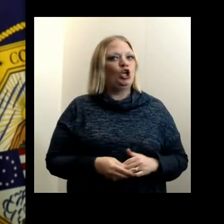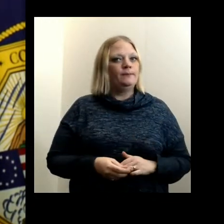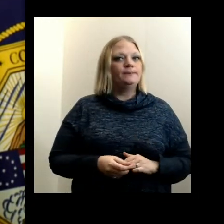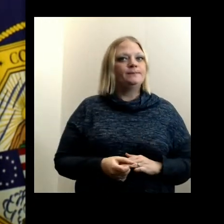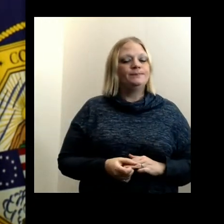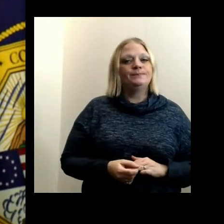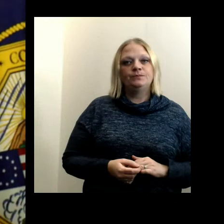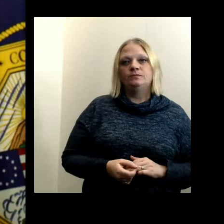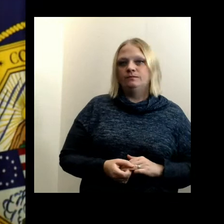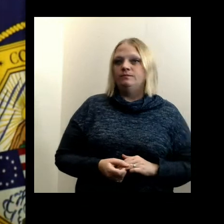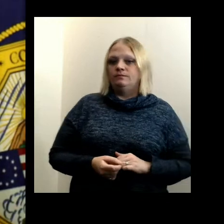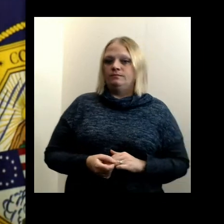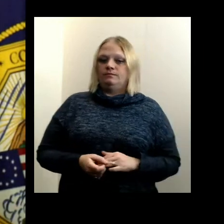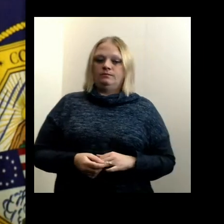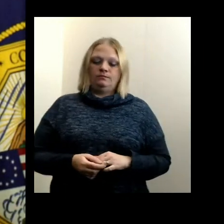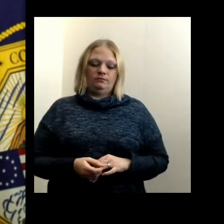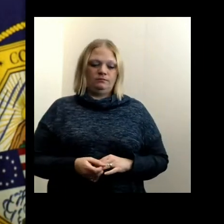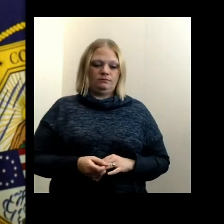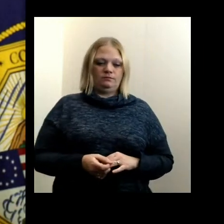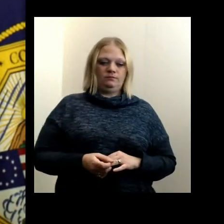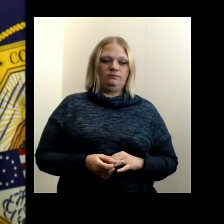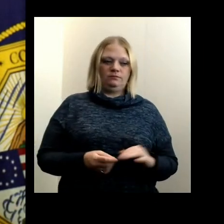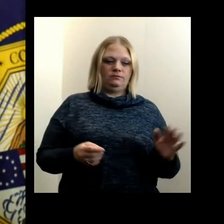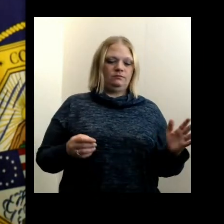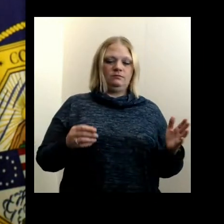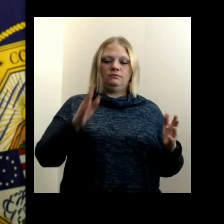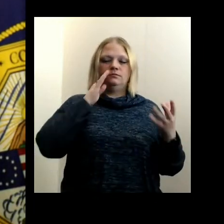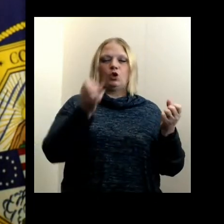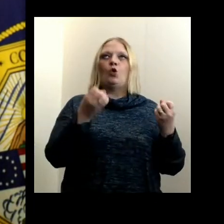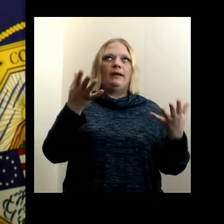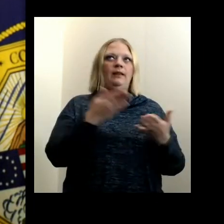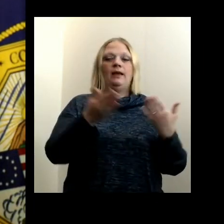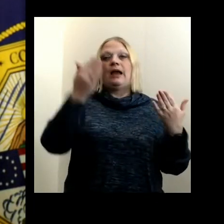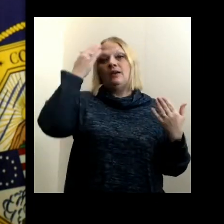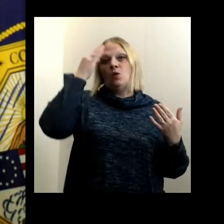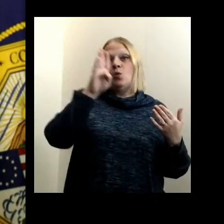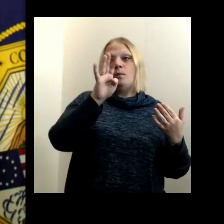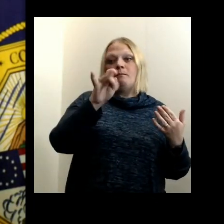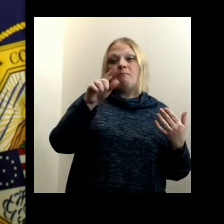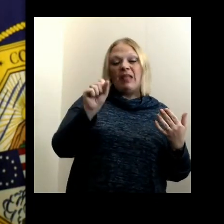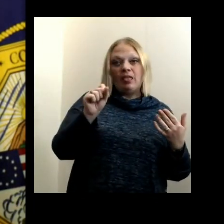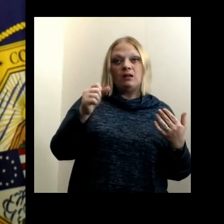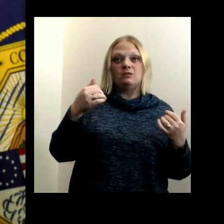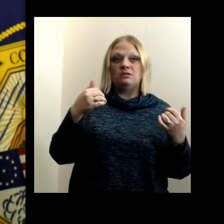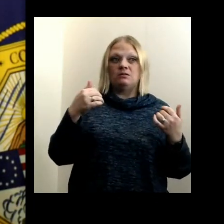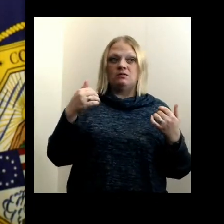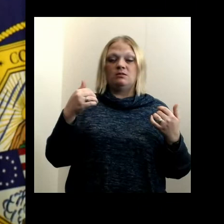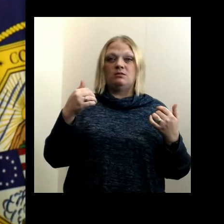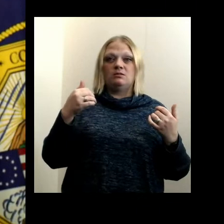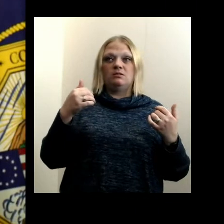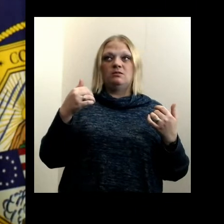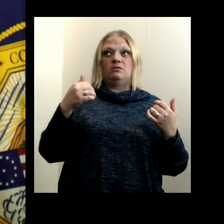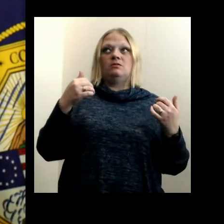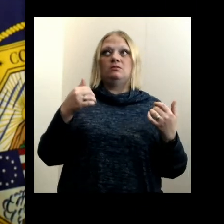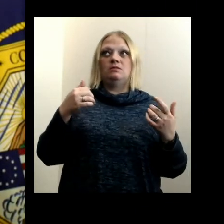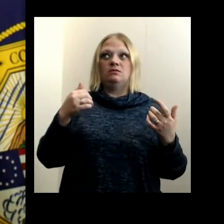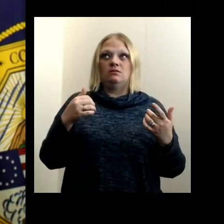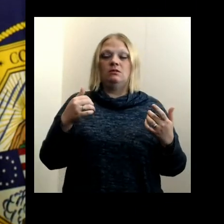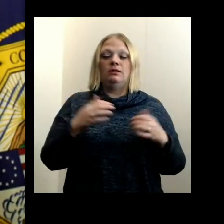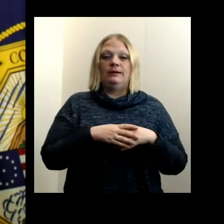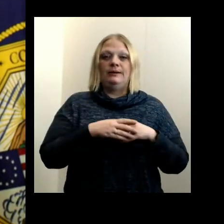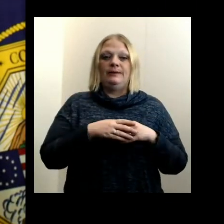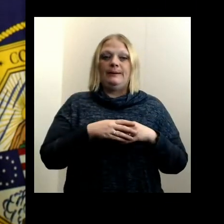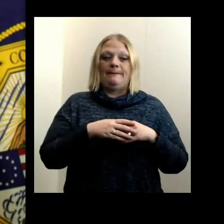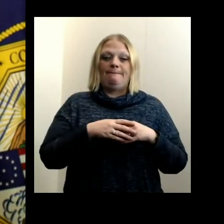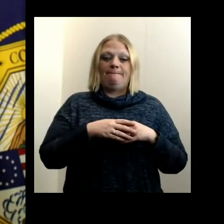And there'll be all kinds of things. I know the Bills have a completely, even with returning